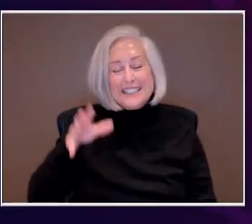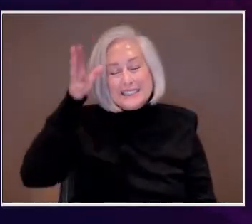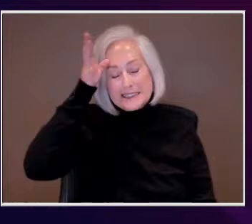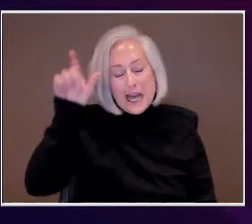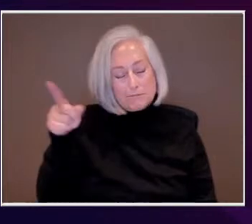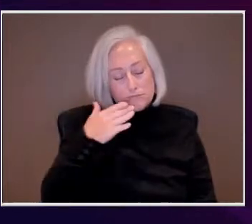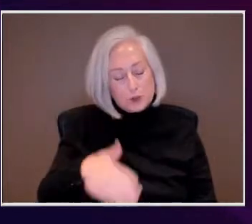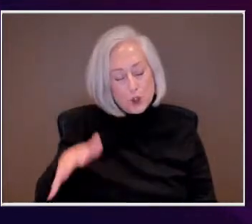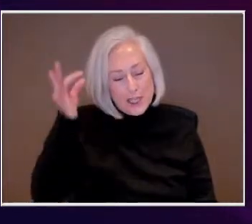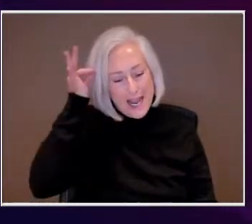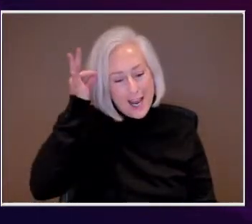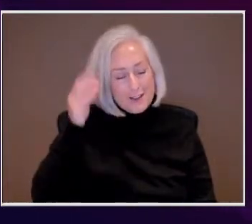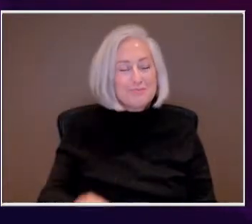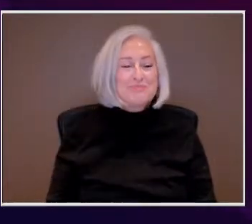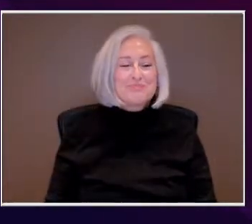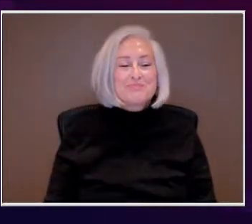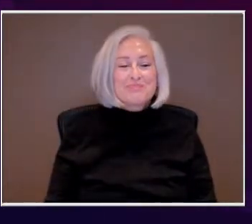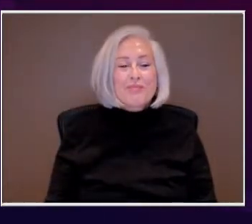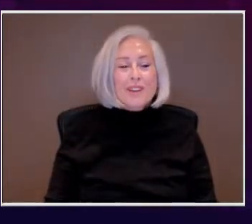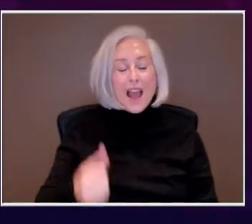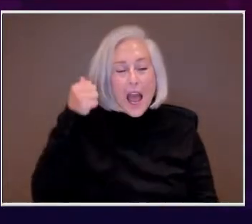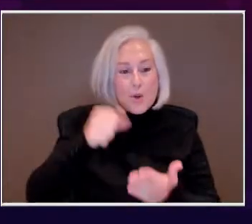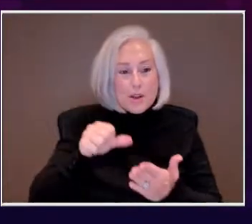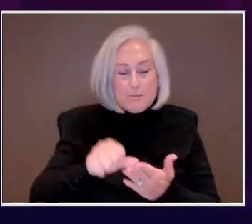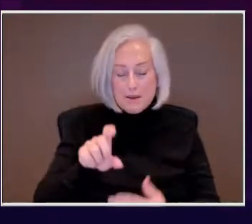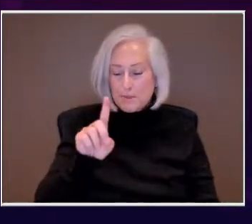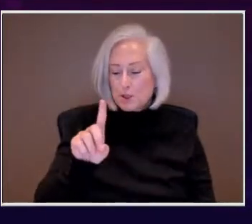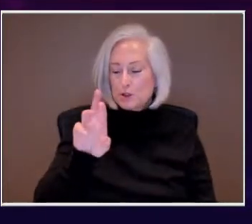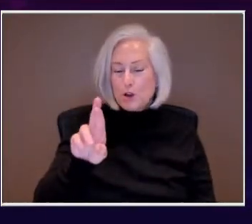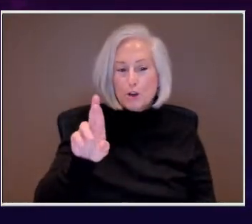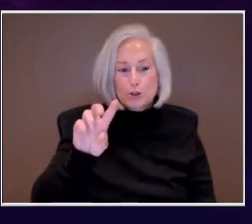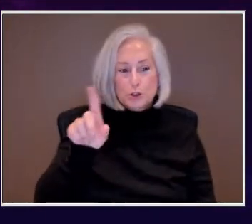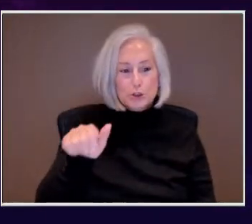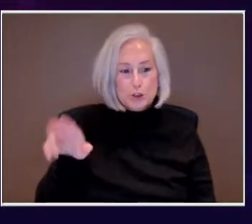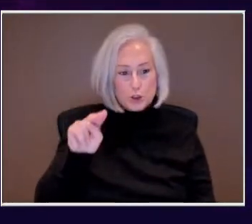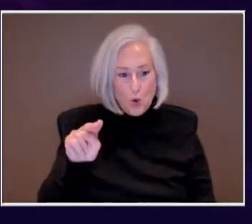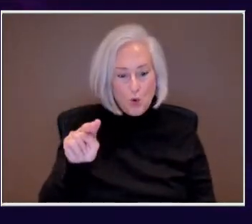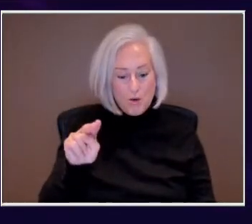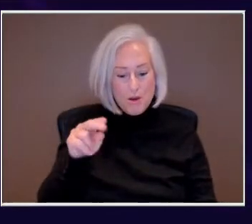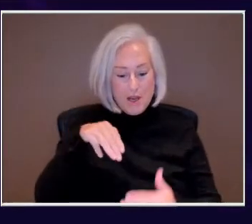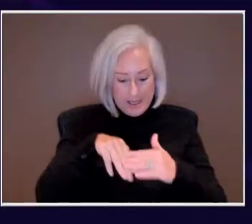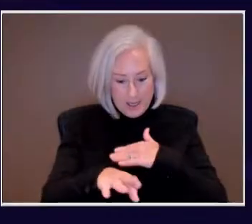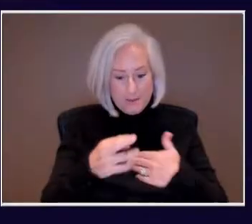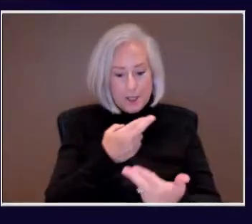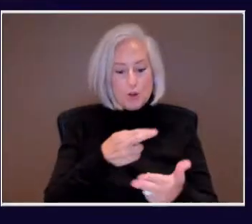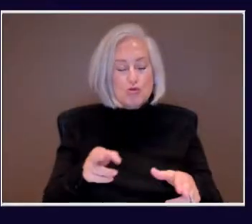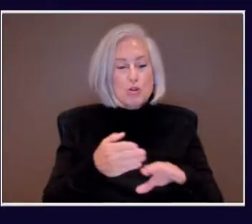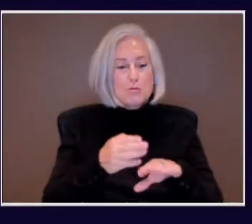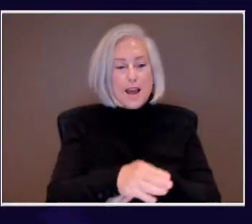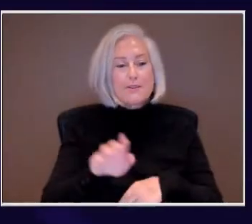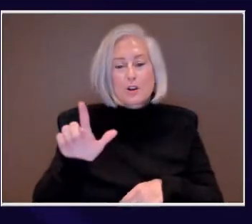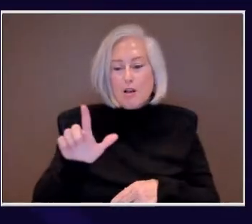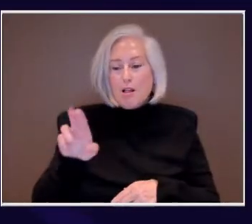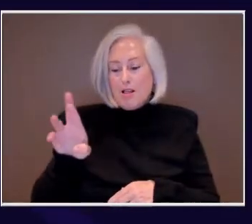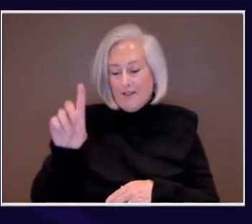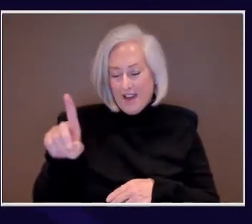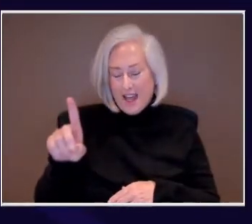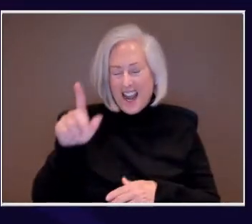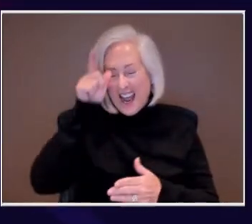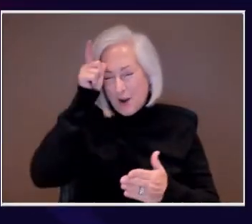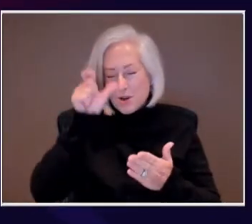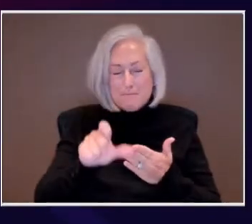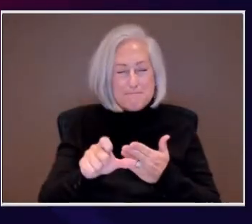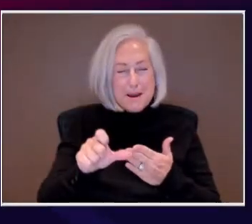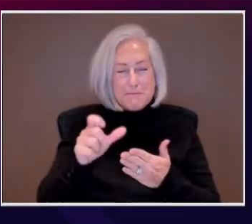Dr. Zorn, I remember them coming into my room before the LVAD and even after clinic. I remember these words, I remind myself every